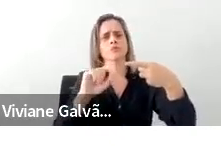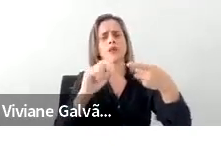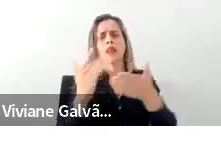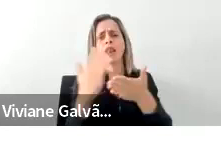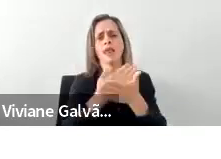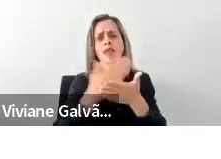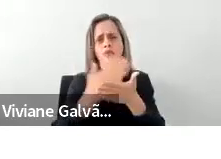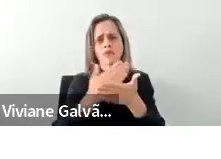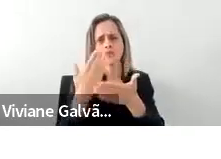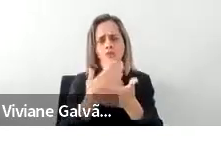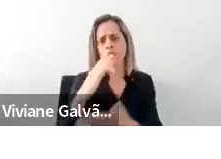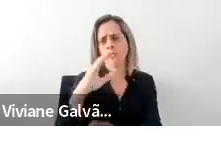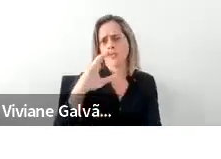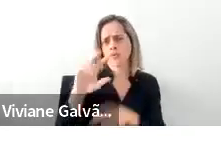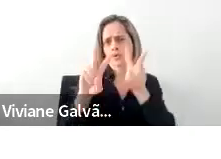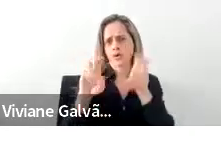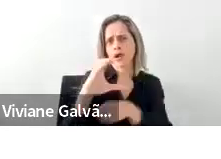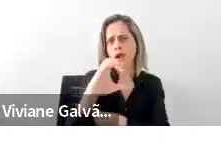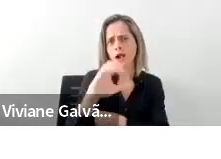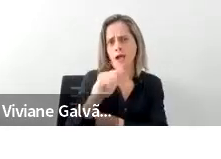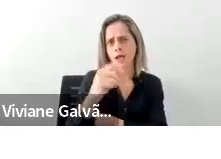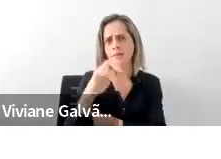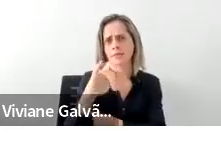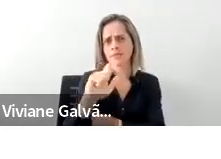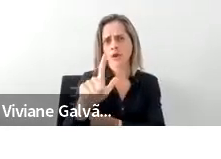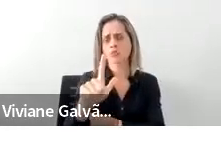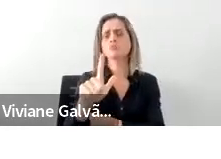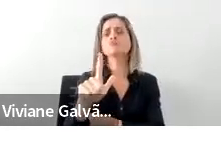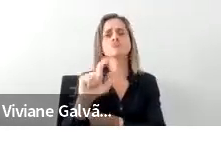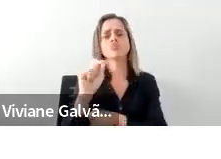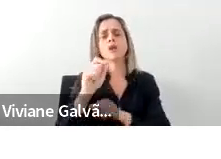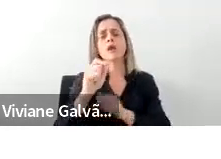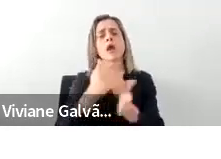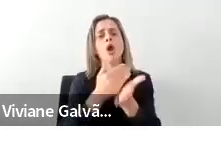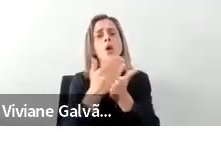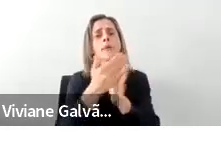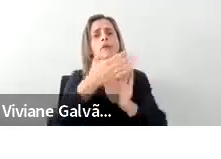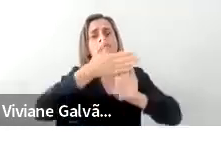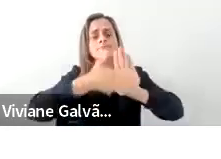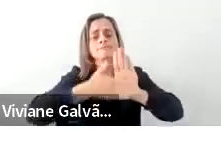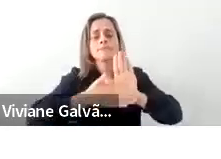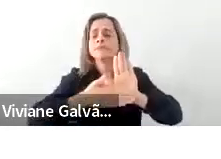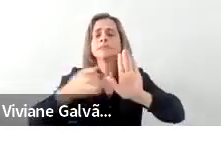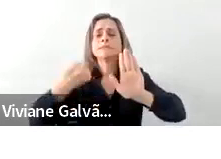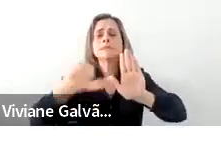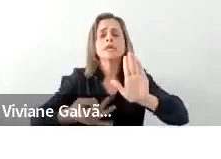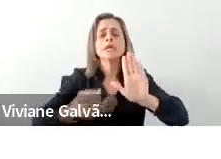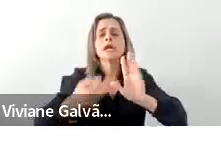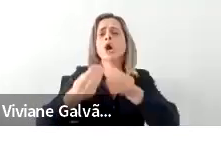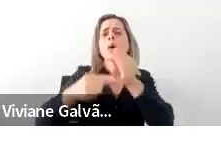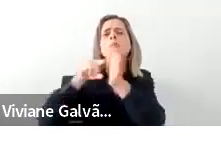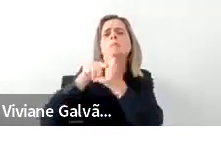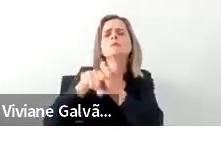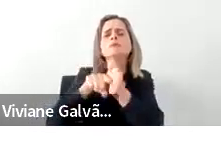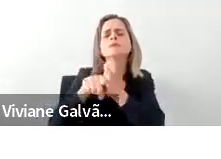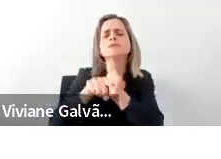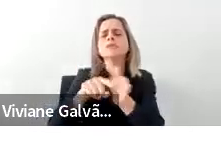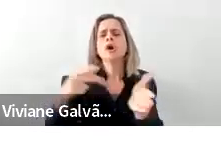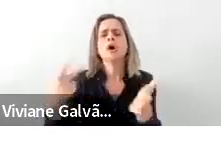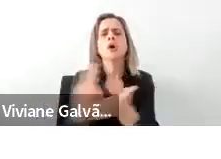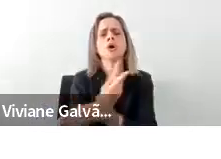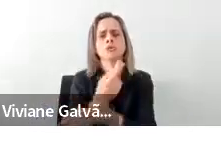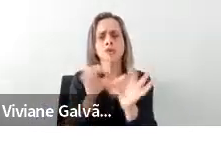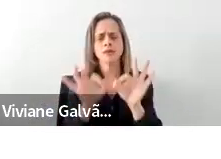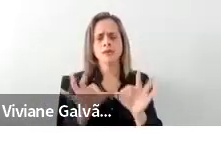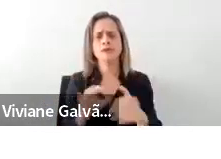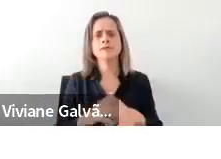form, is very simple and slight in content. Nevertheless, the human mind has sought in